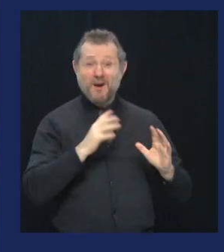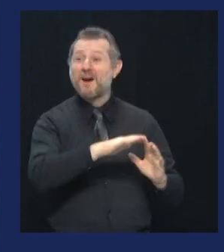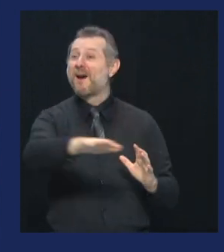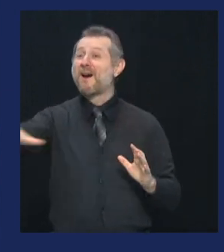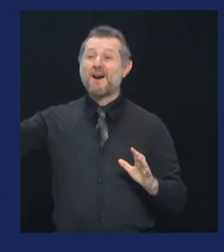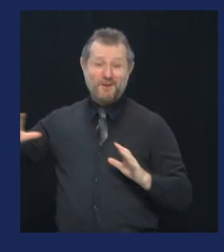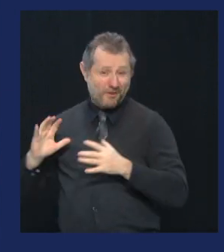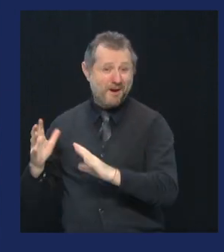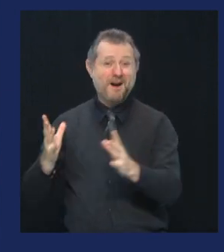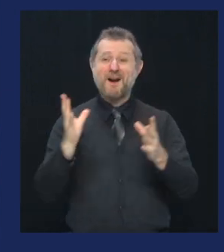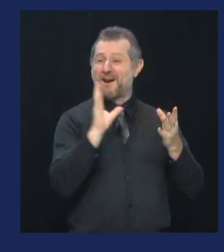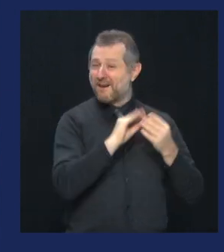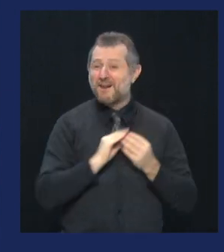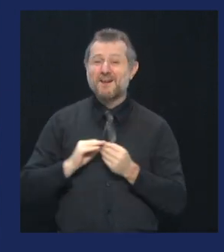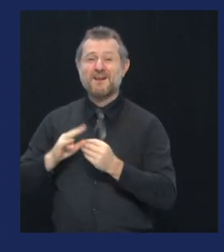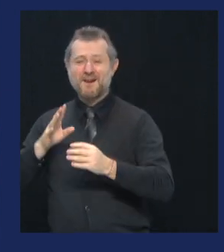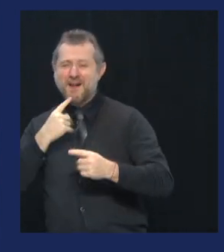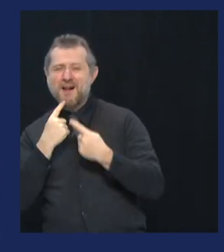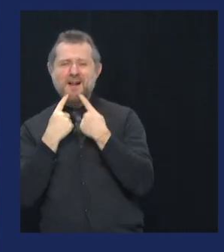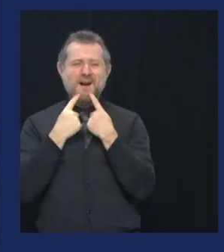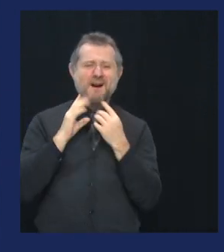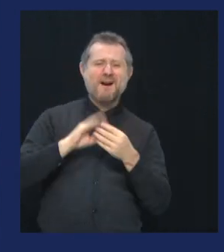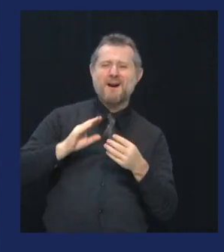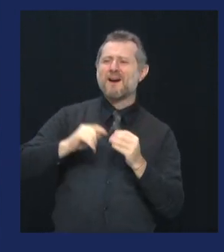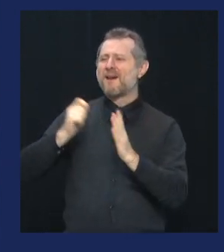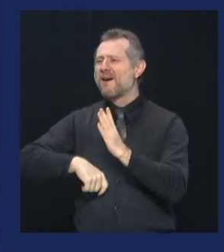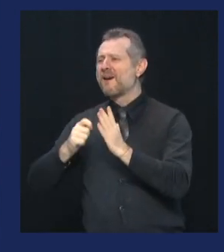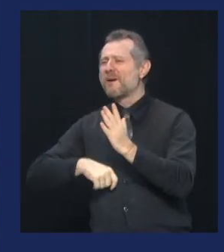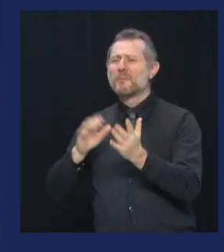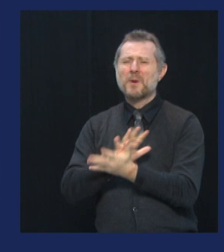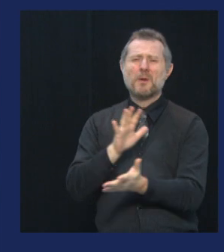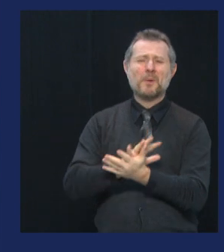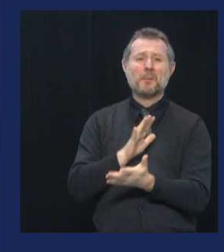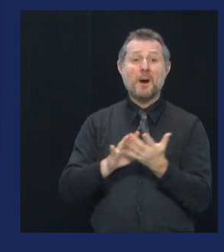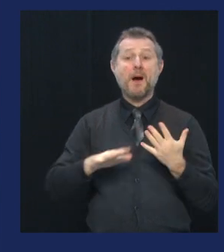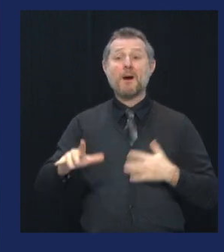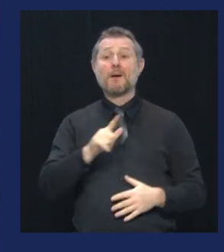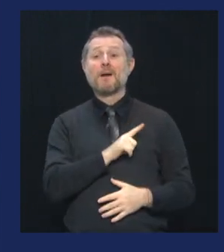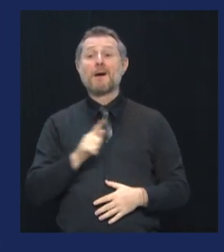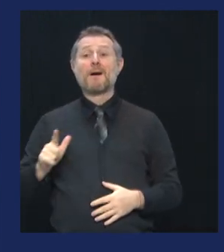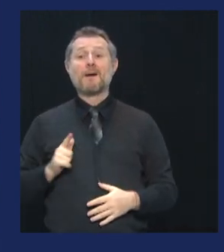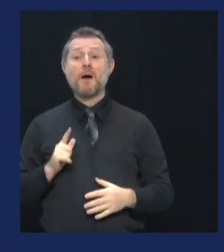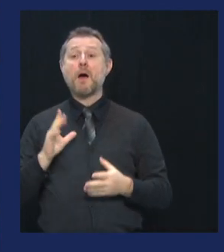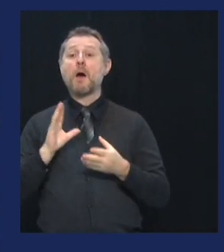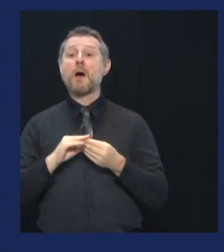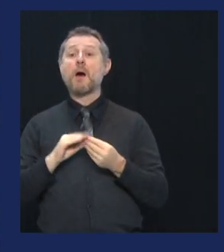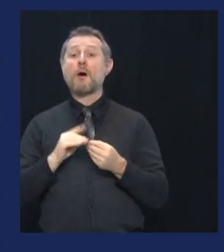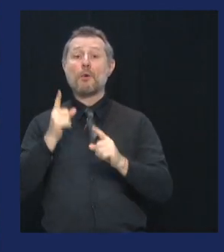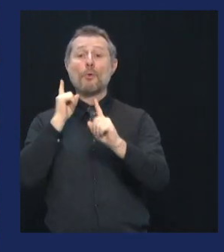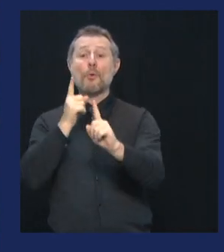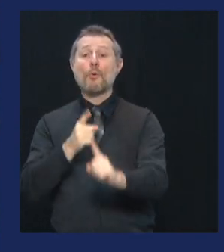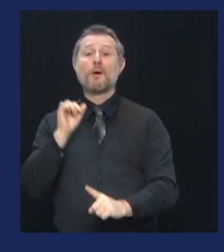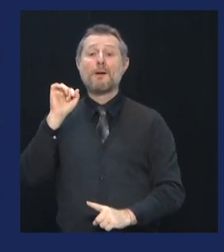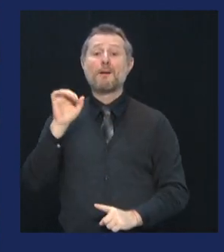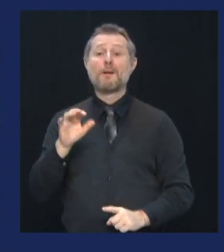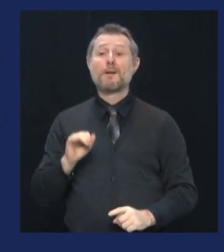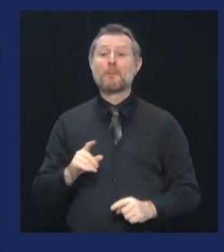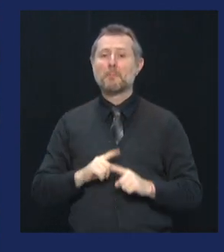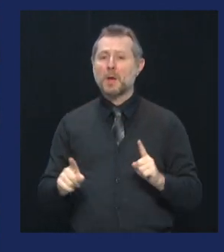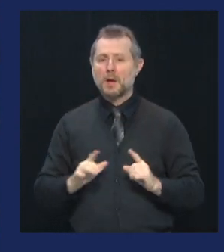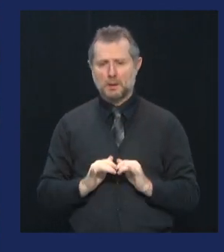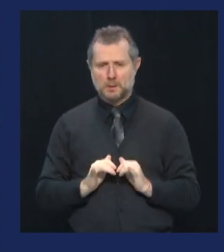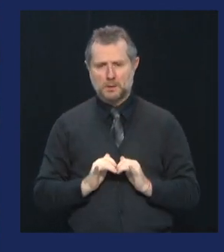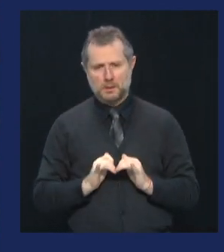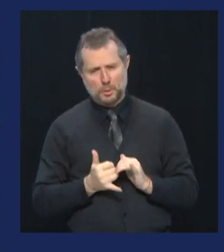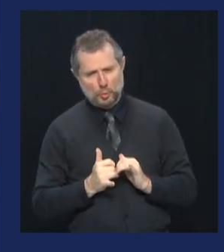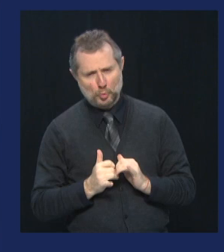position papers. Legislatures have mandated goals. But it is the means that matter. It is harder